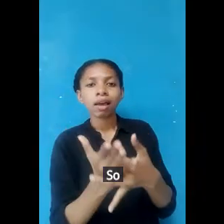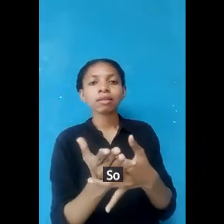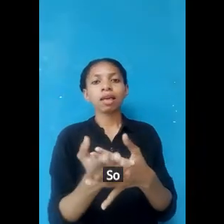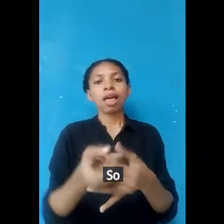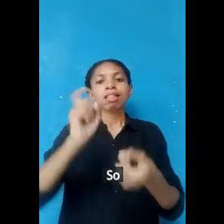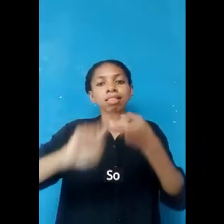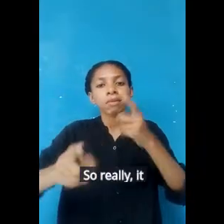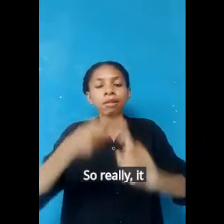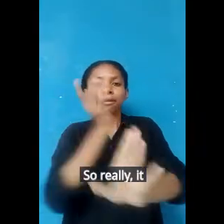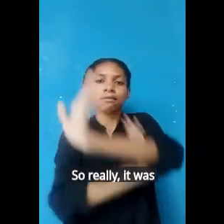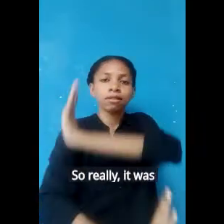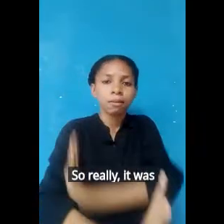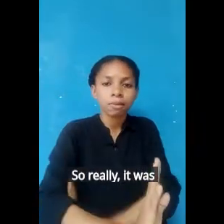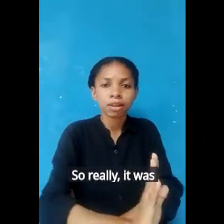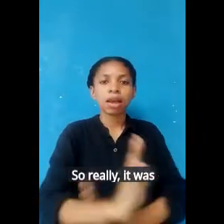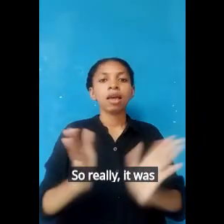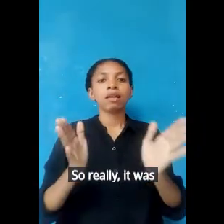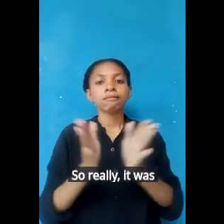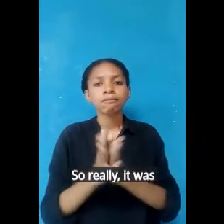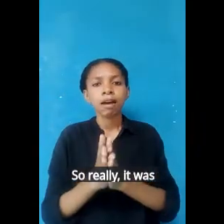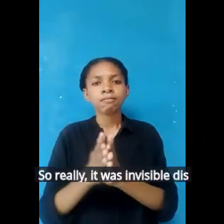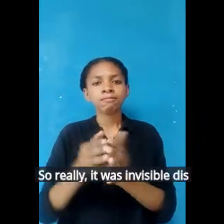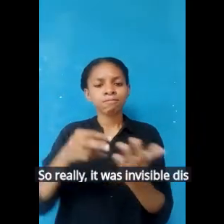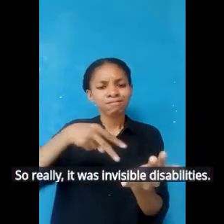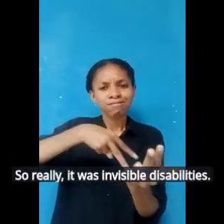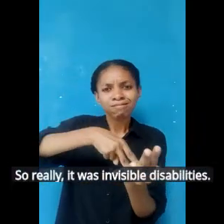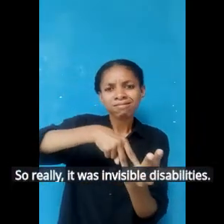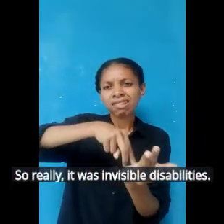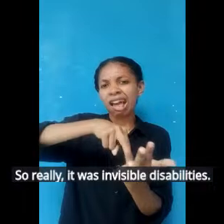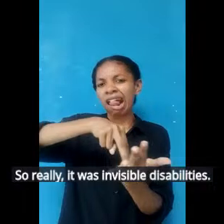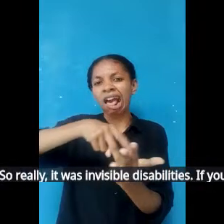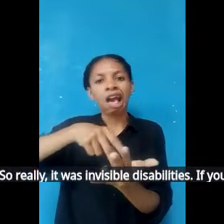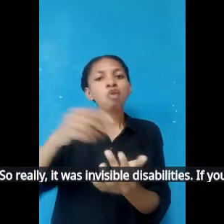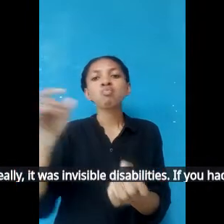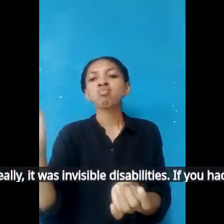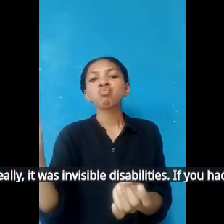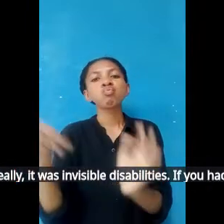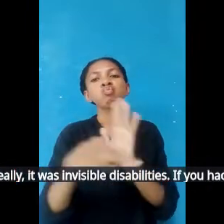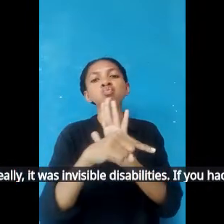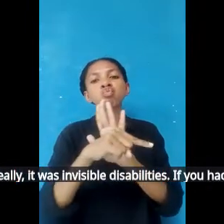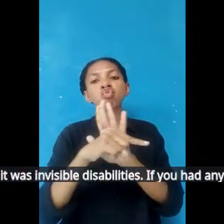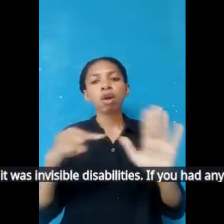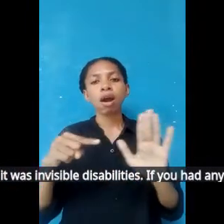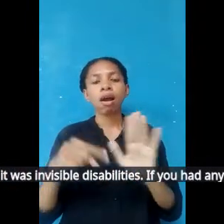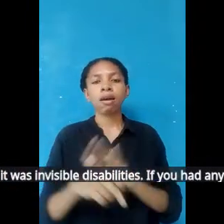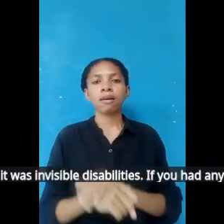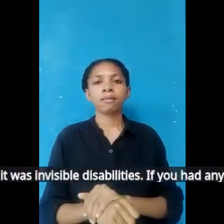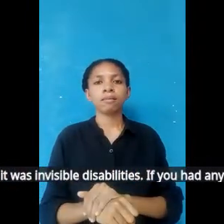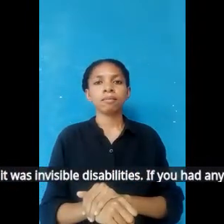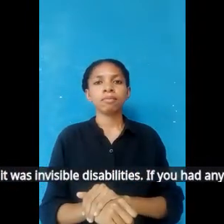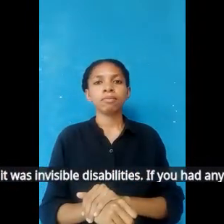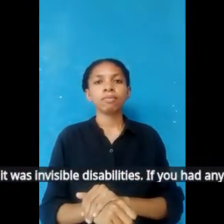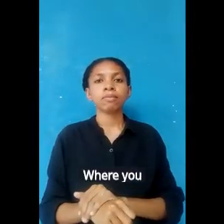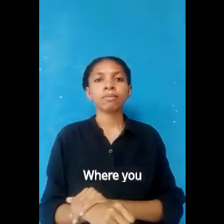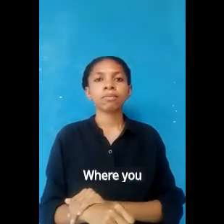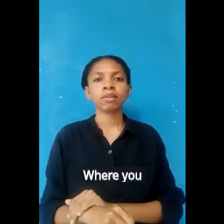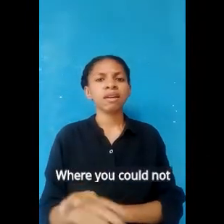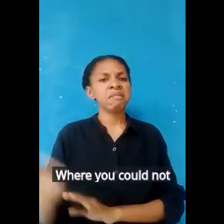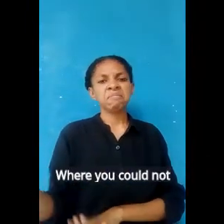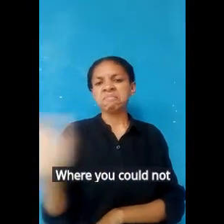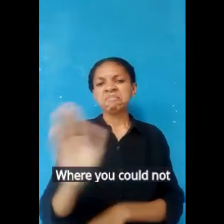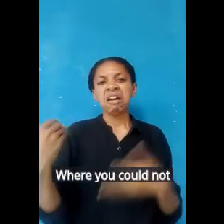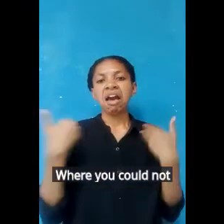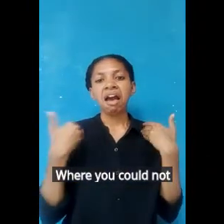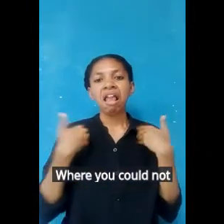it was invisible disabilities. If you had any disability where you could not